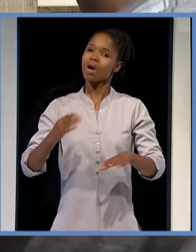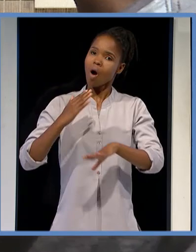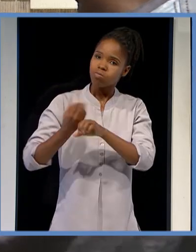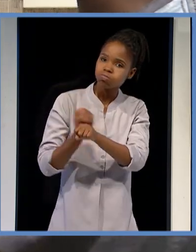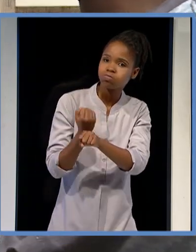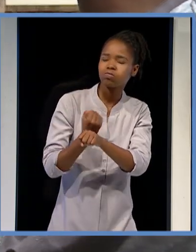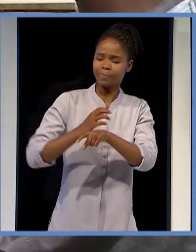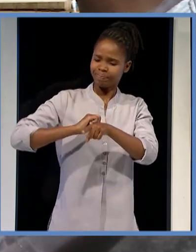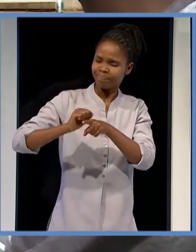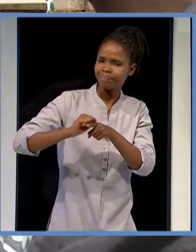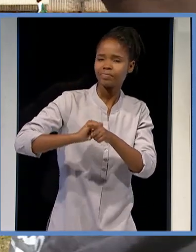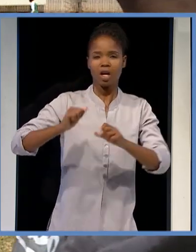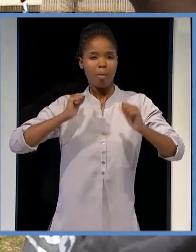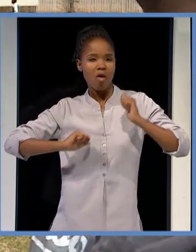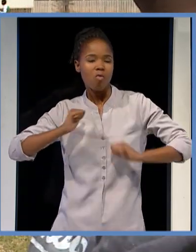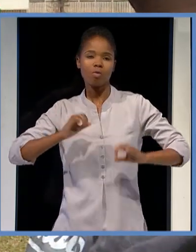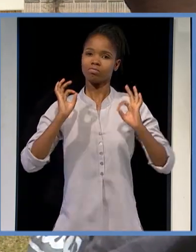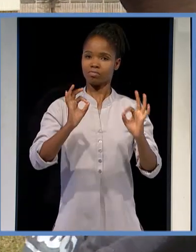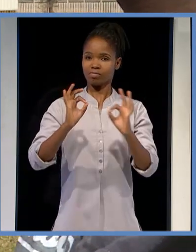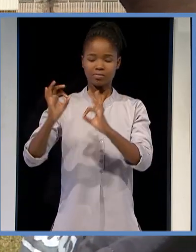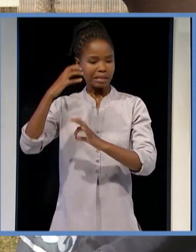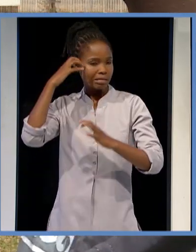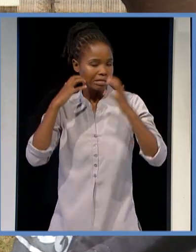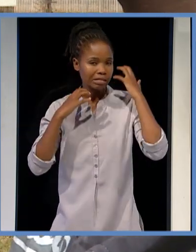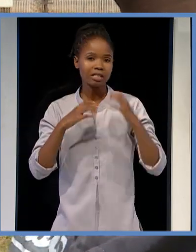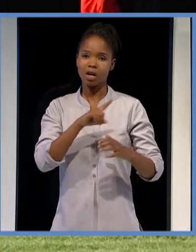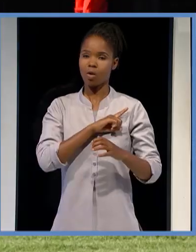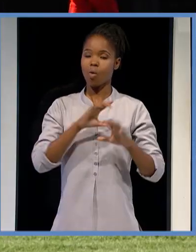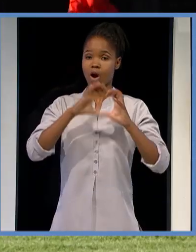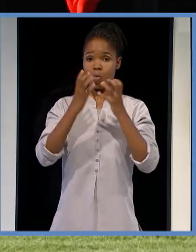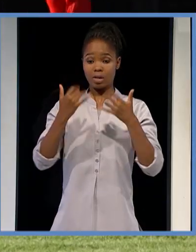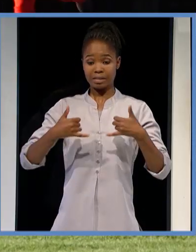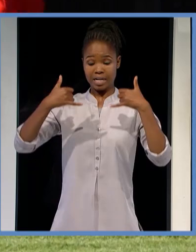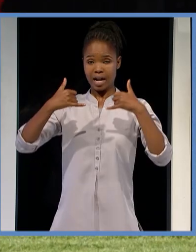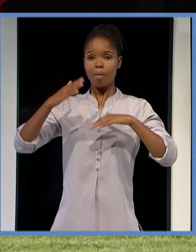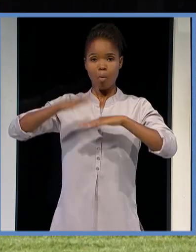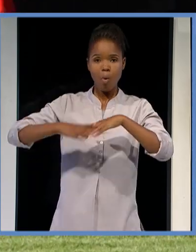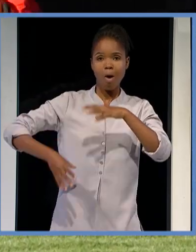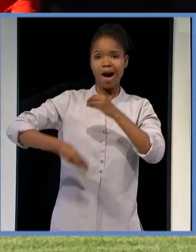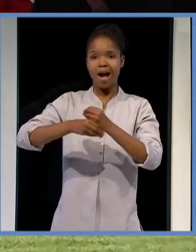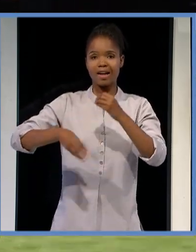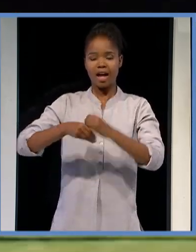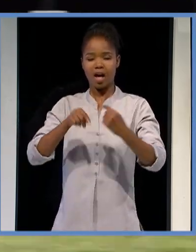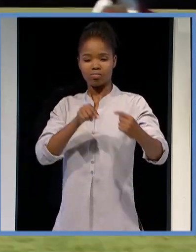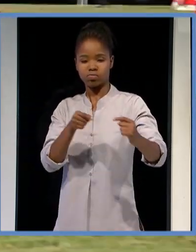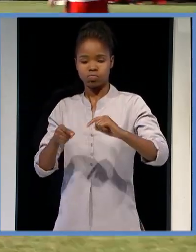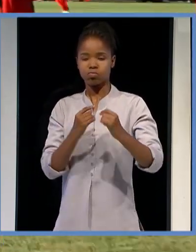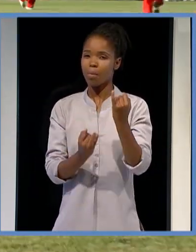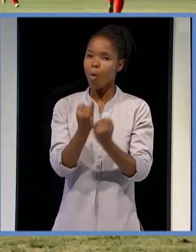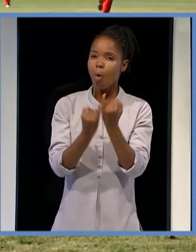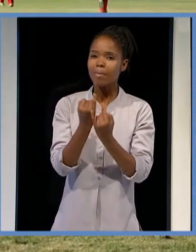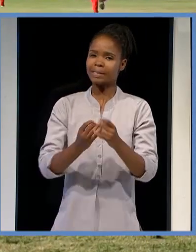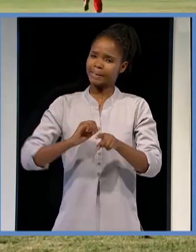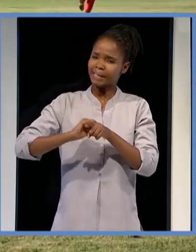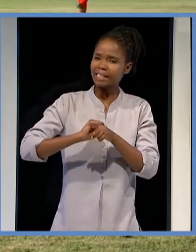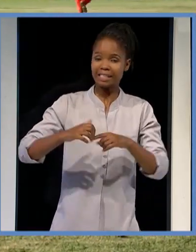key to that. Yeah. Because we find that each World Cup that we work up to, there's a lot more competition. There's a lot more drive in